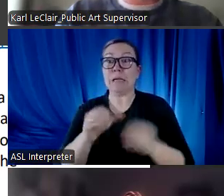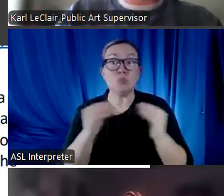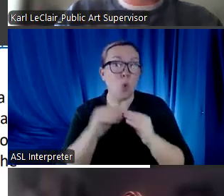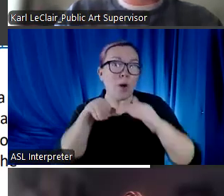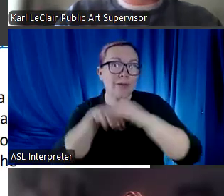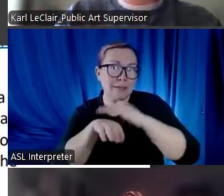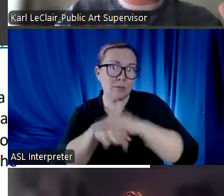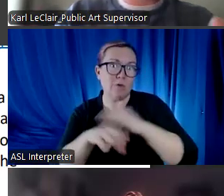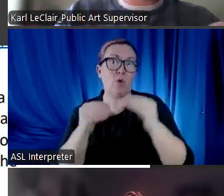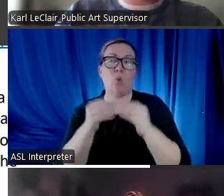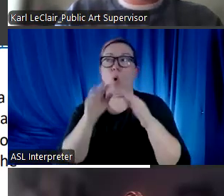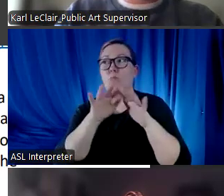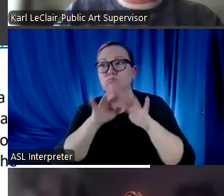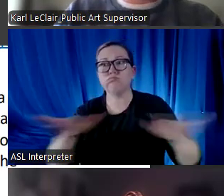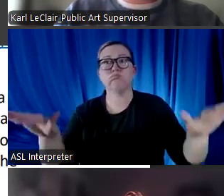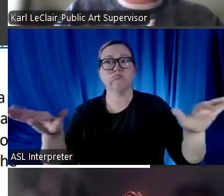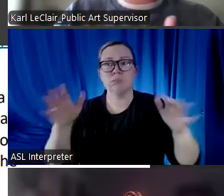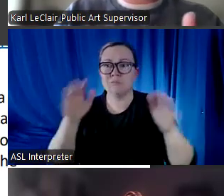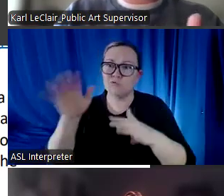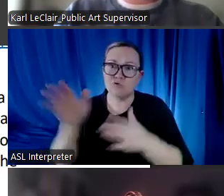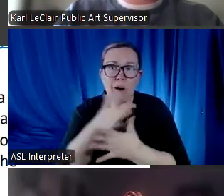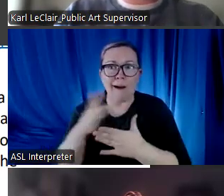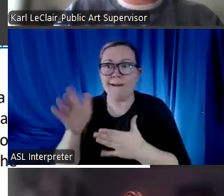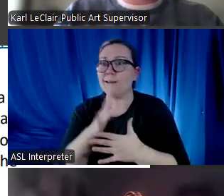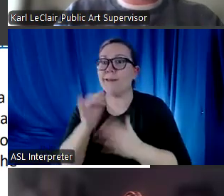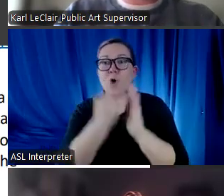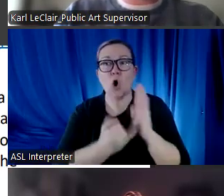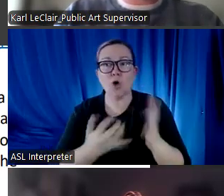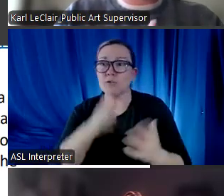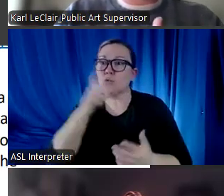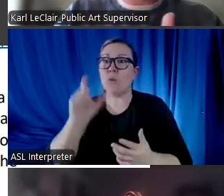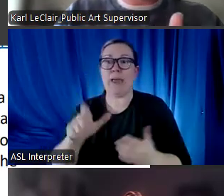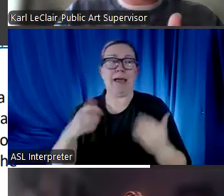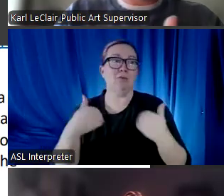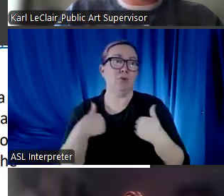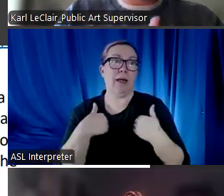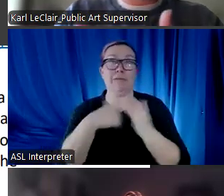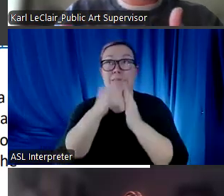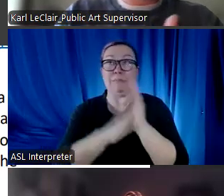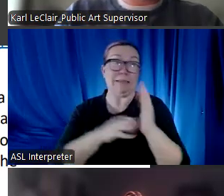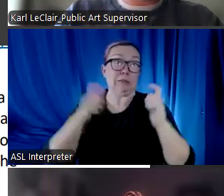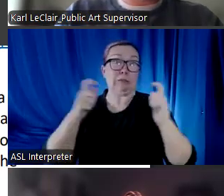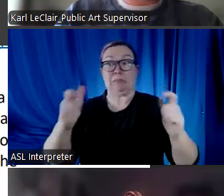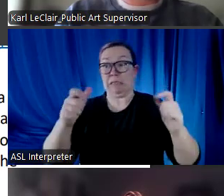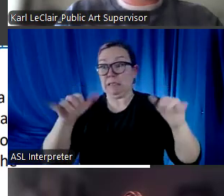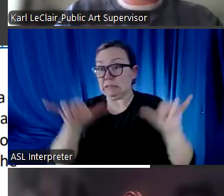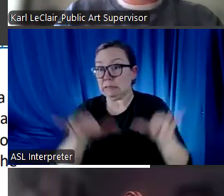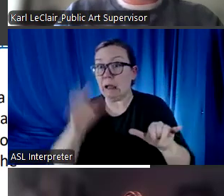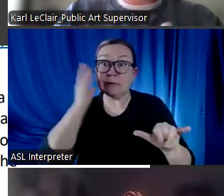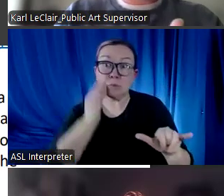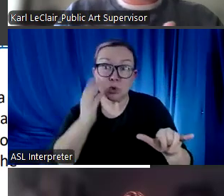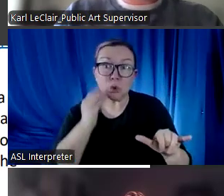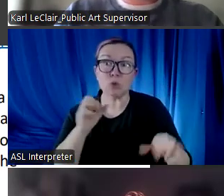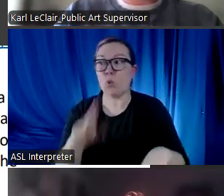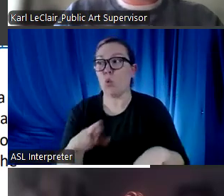much broader variety of artists. And so you don't have to have the experience working at a large scale or working in hand painting or in mural making. But